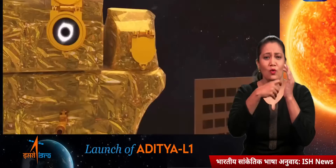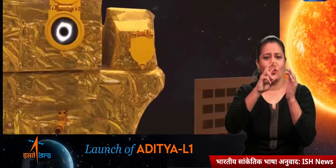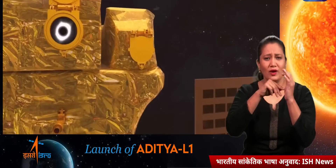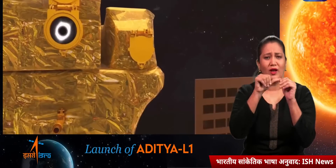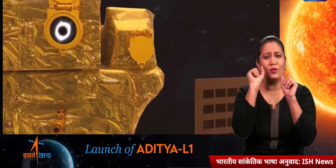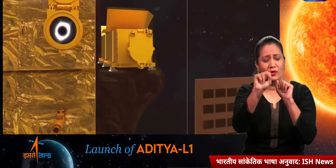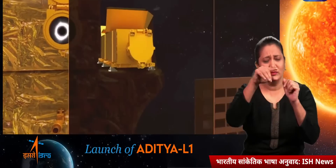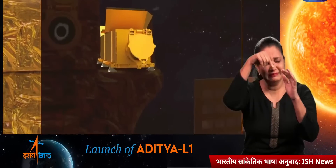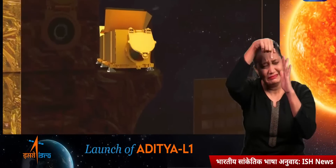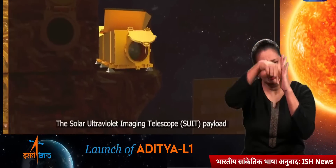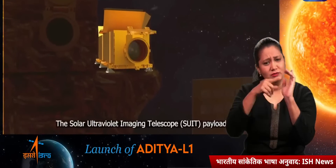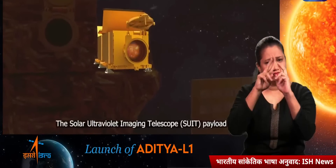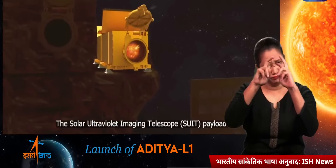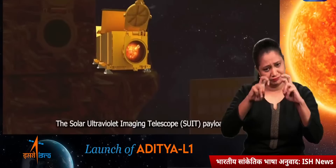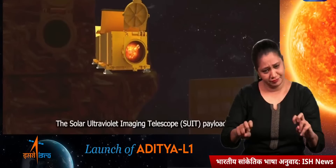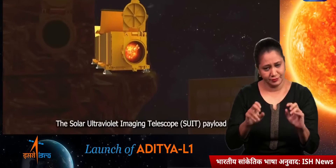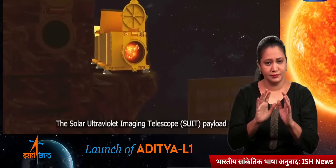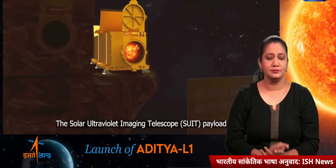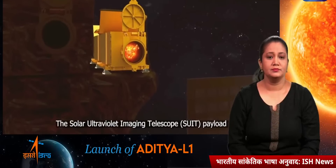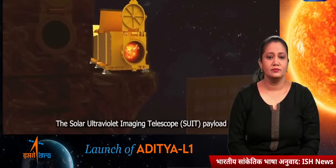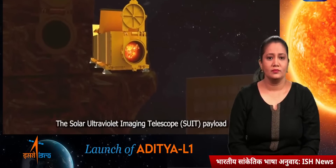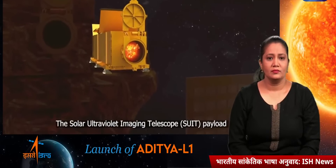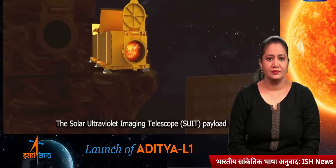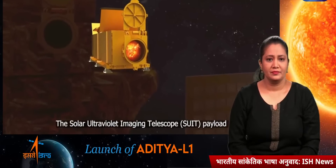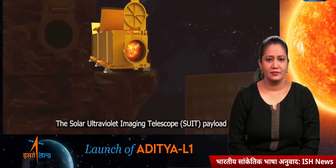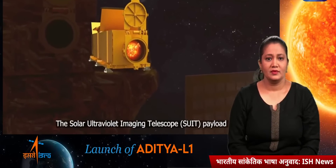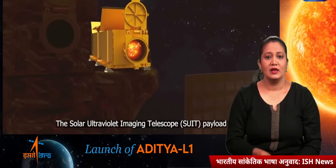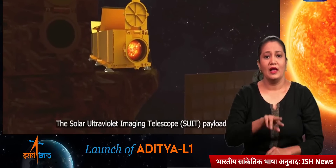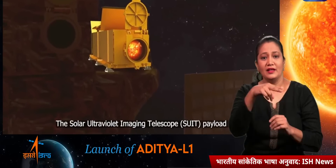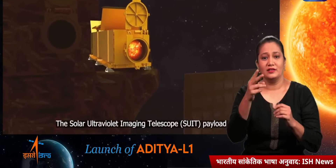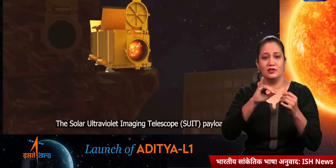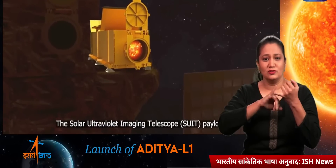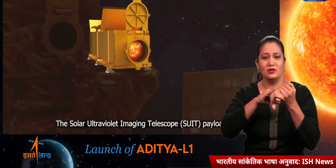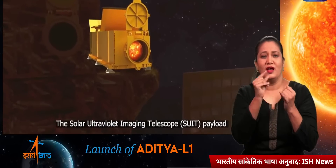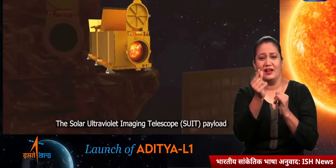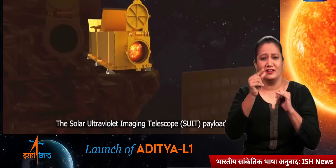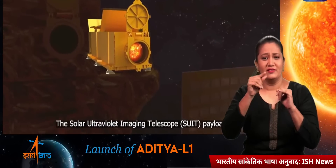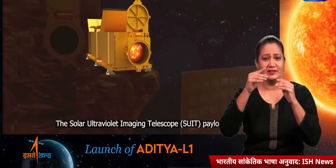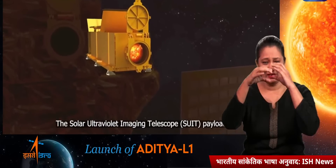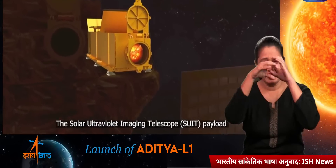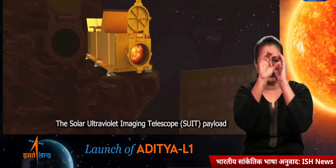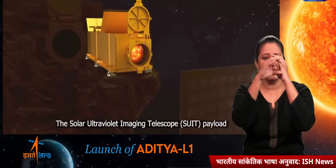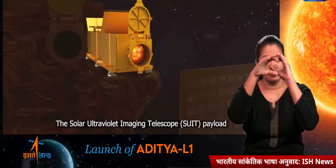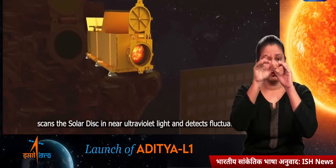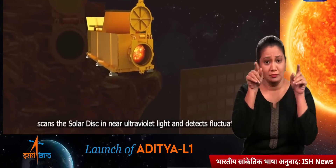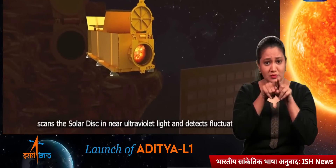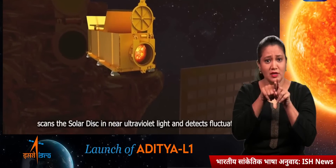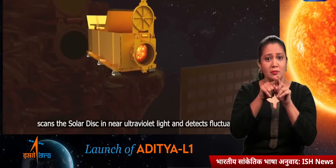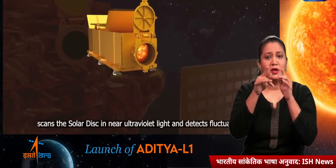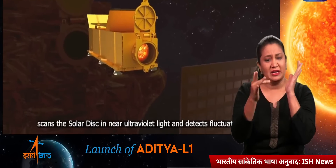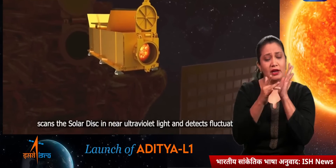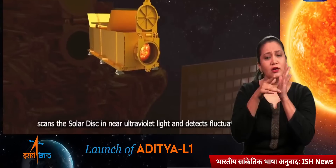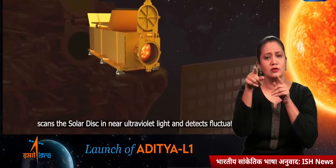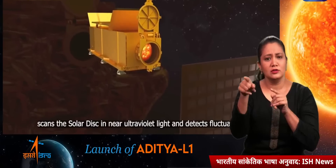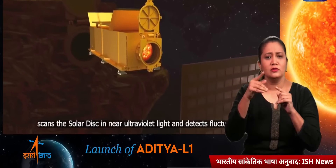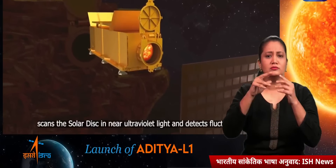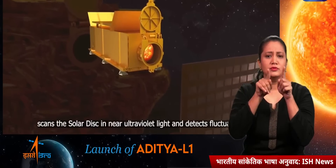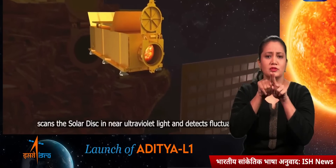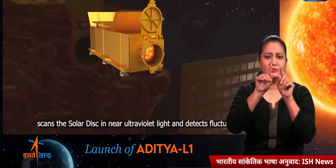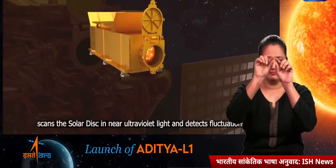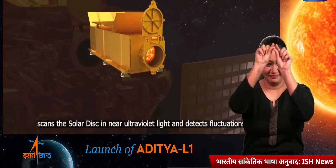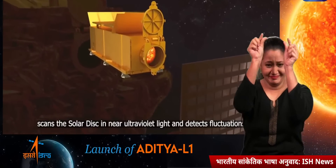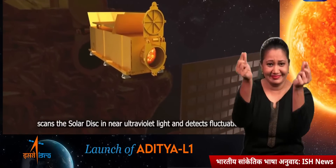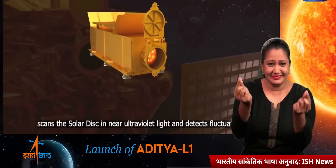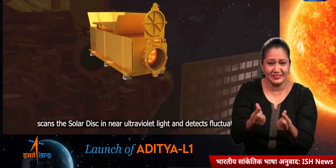ejections. The Solar Ultraviolet Imaging Telescope (SOOT) payload scans the solar disk in